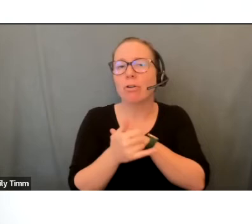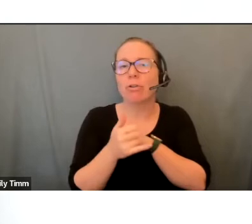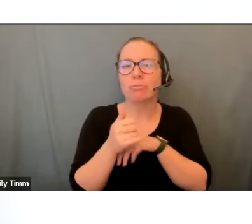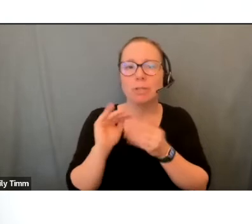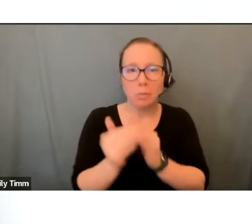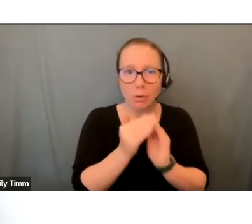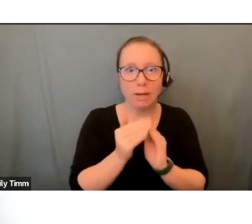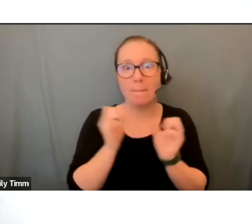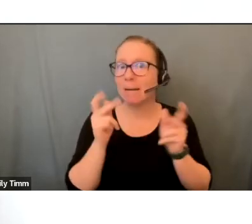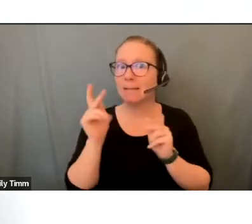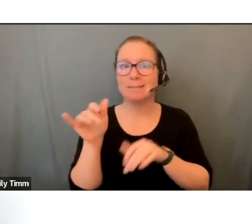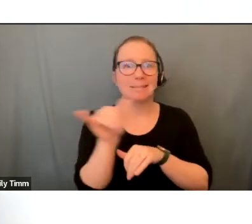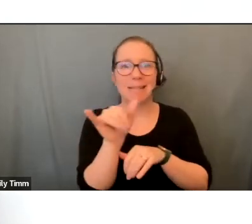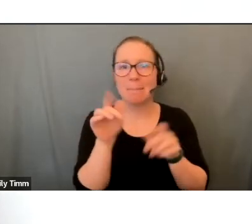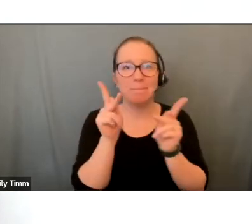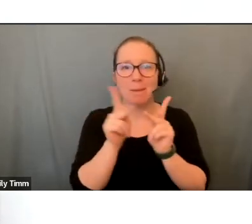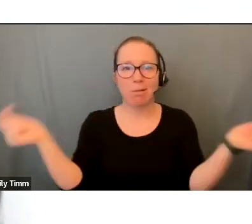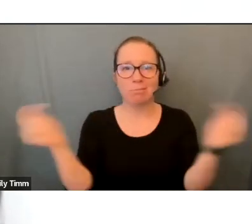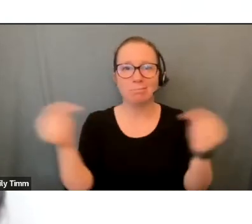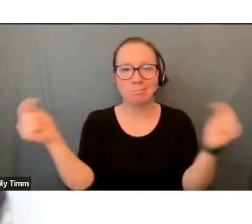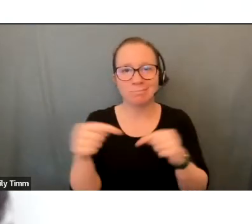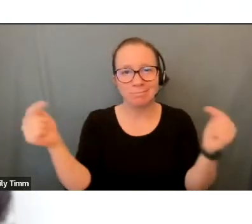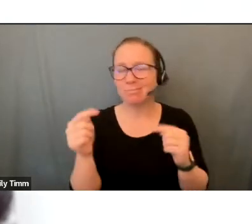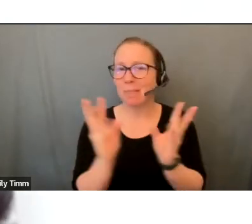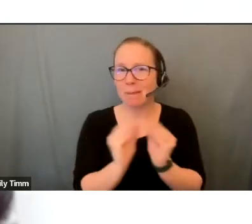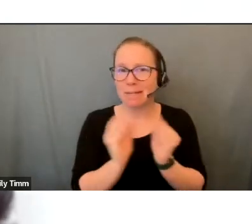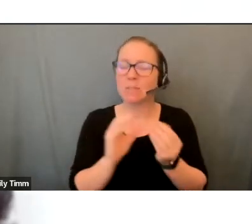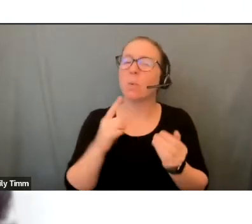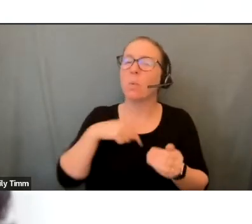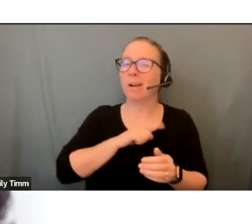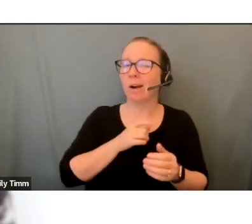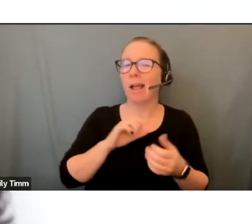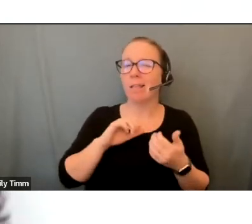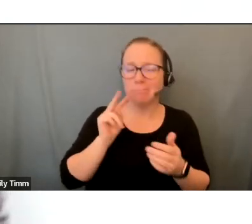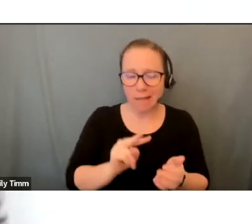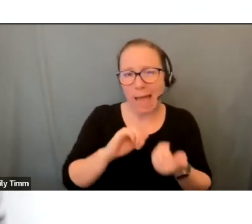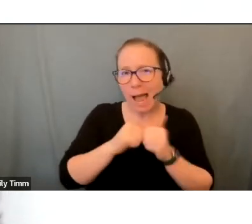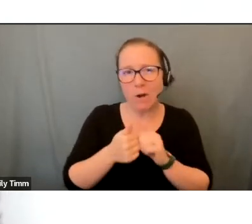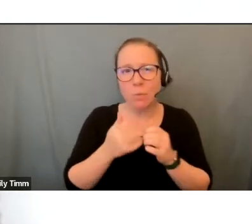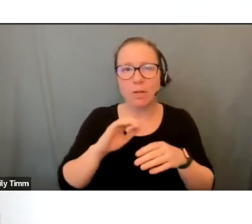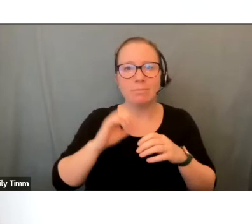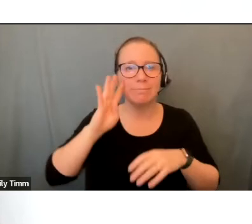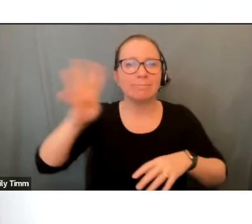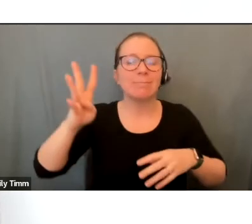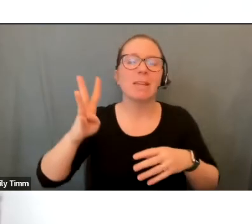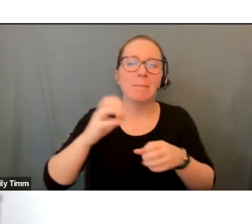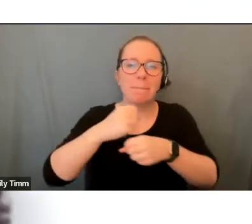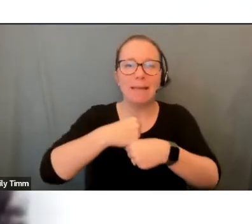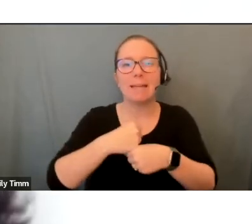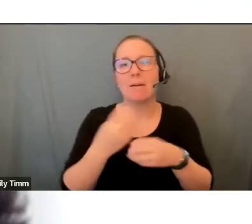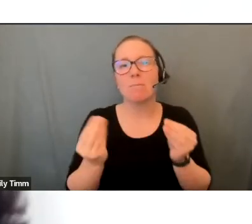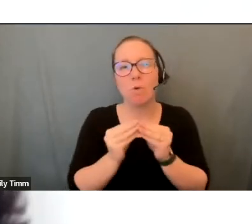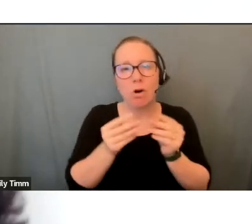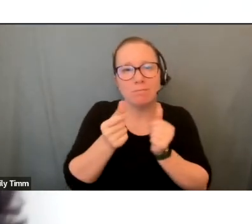meetings. And so we're really looking at how do we create a more efficient process in our region to be able to